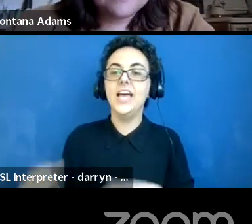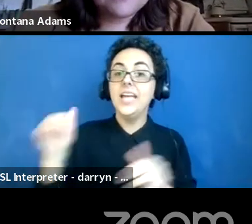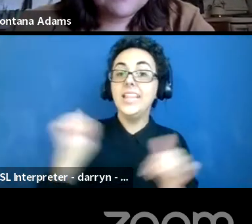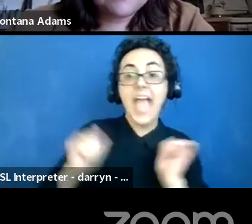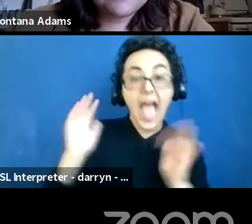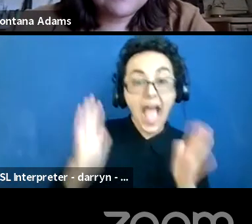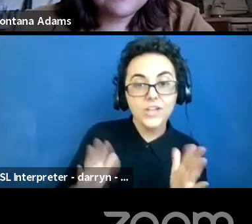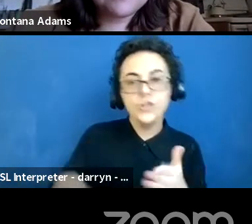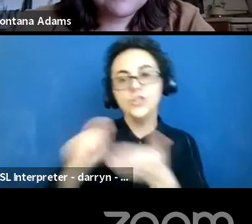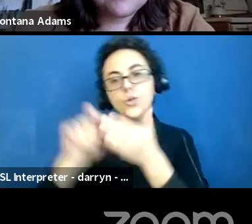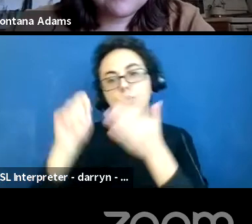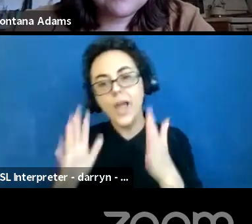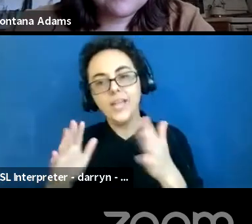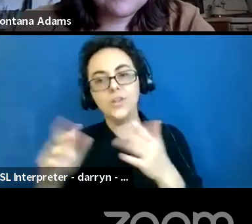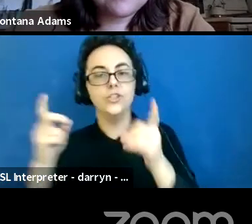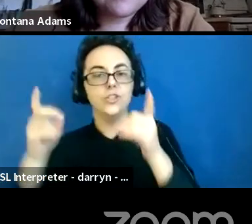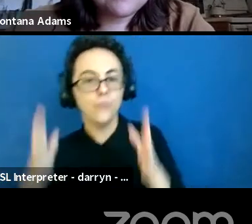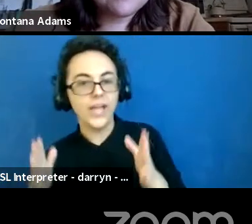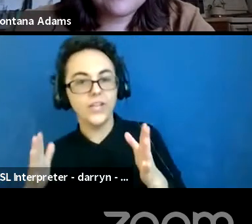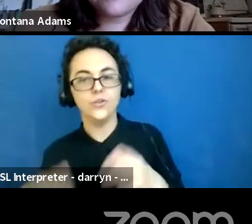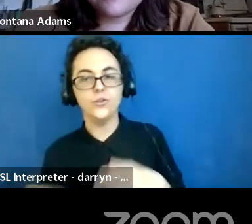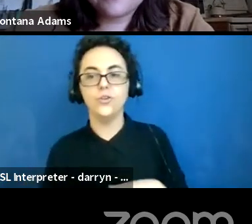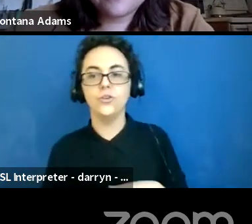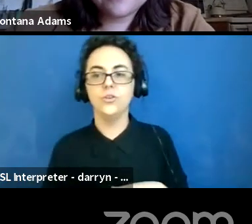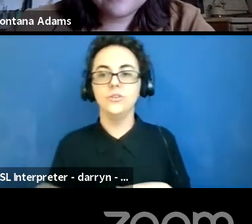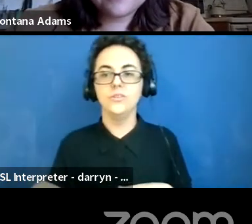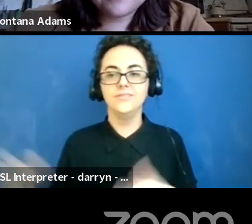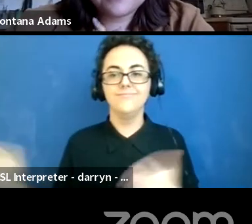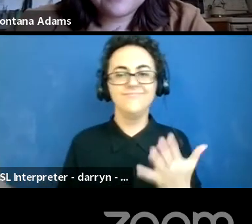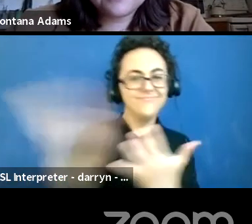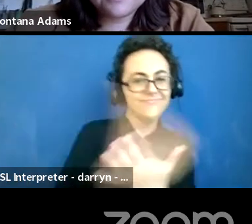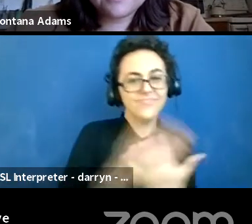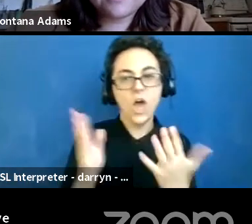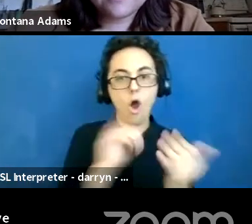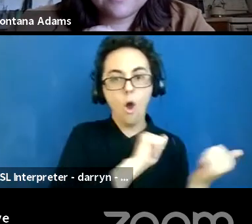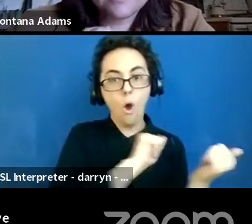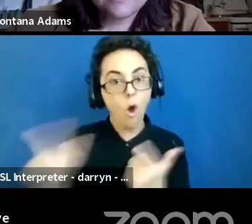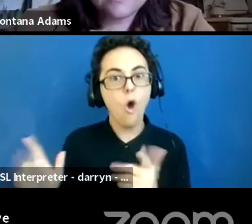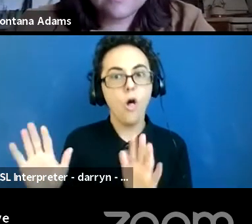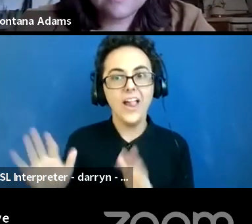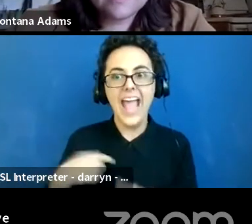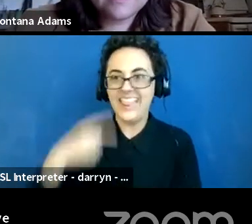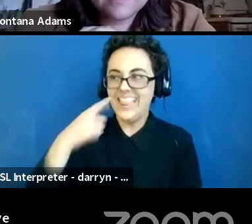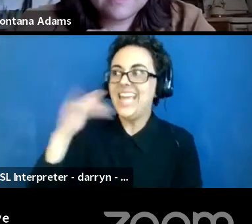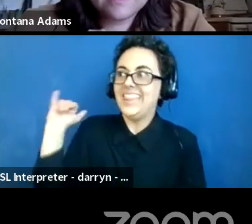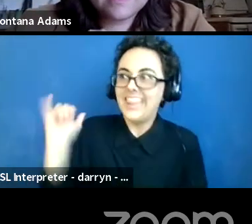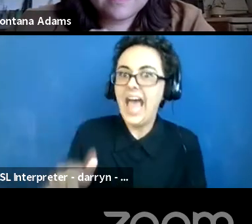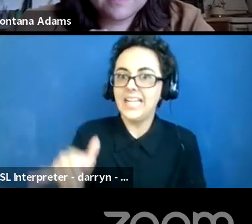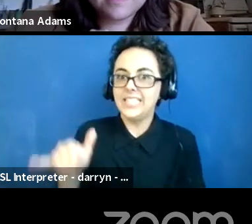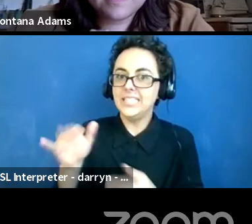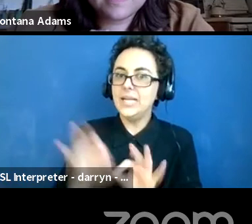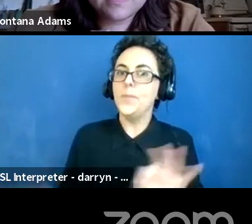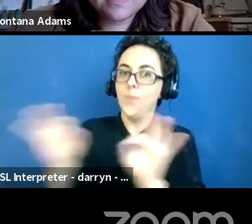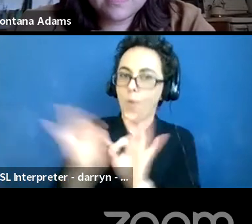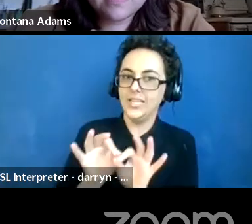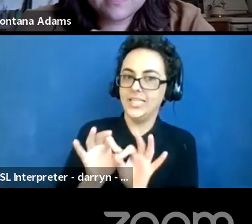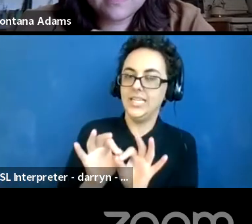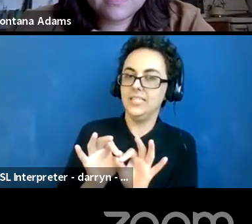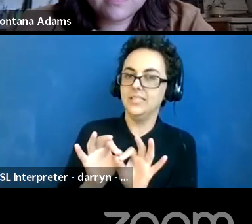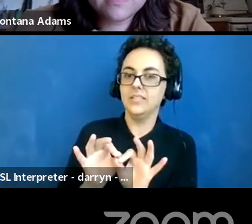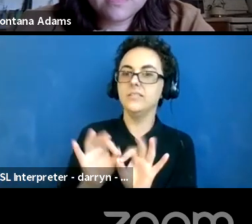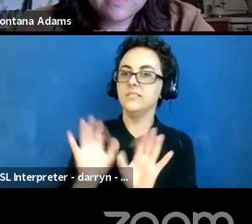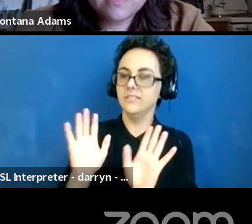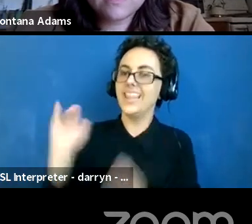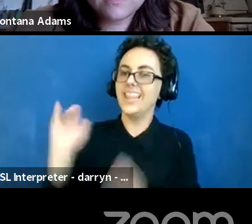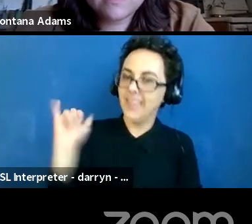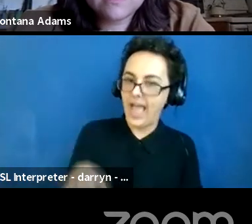on stage. I think that's very important when it comes to Native theater. I also want to say that not just stories from